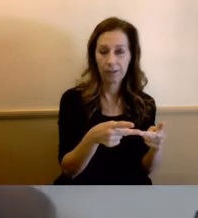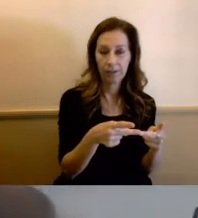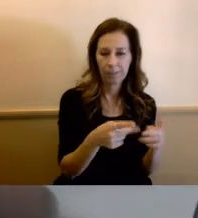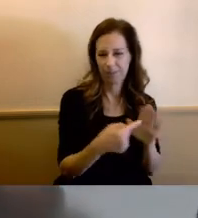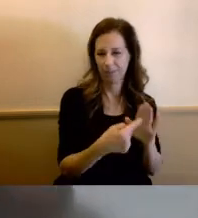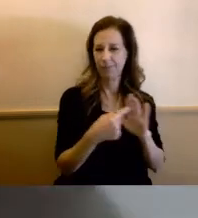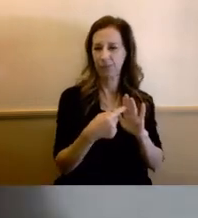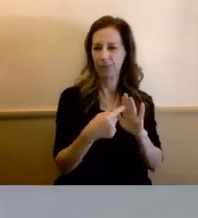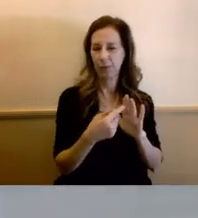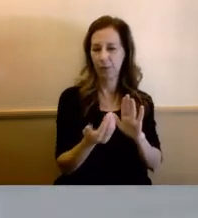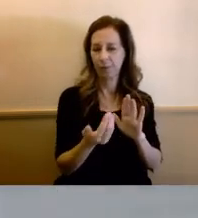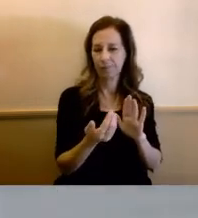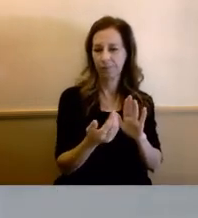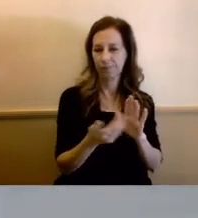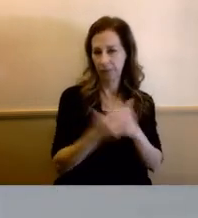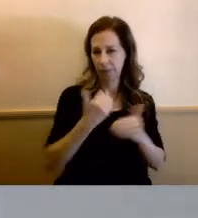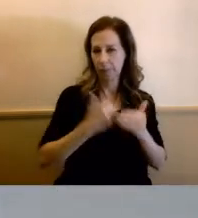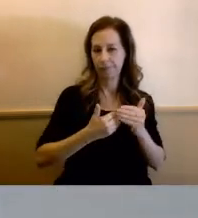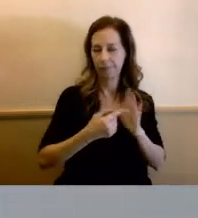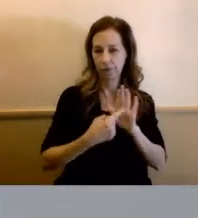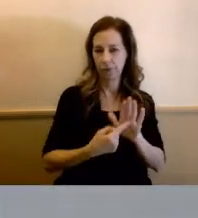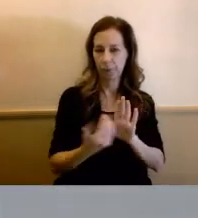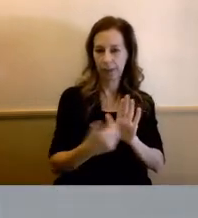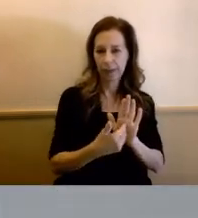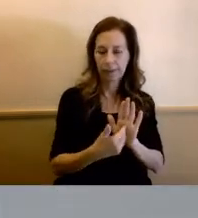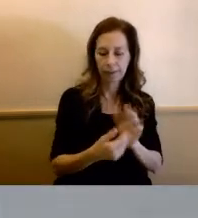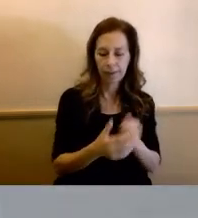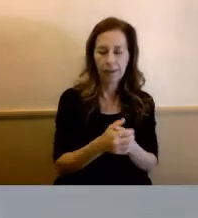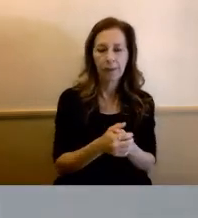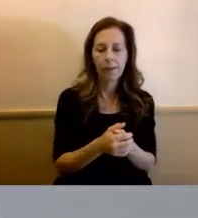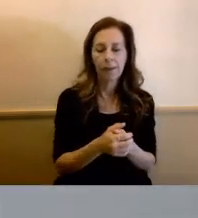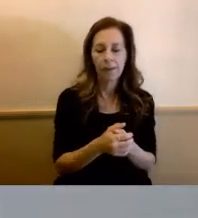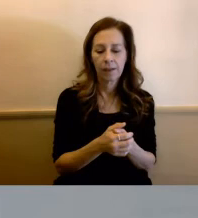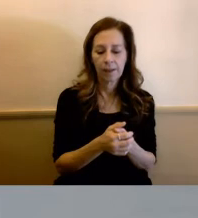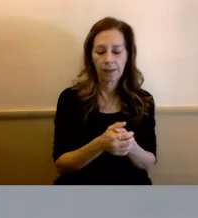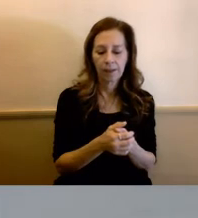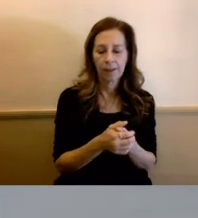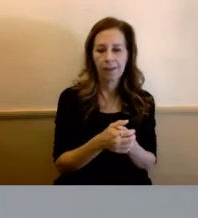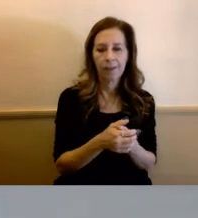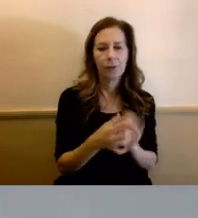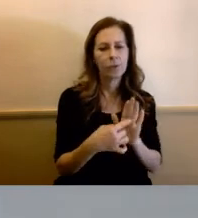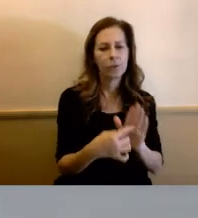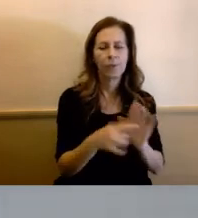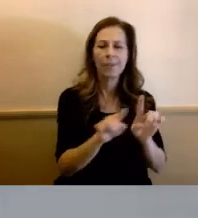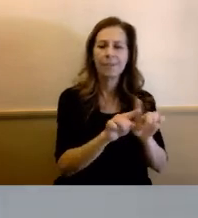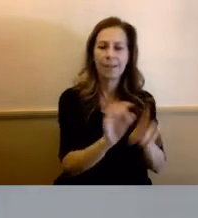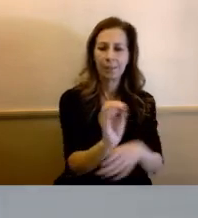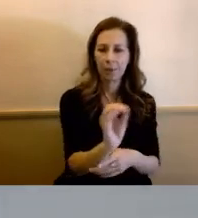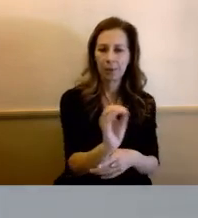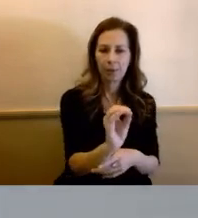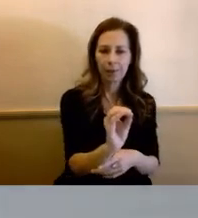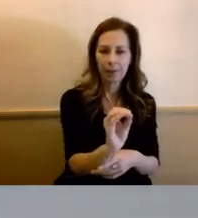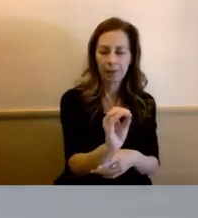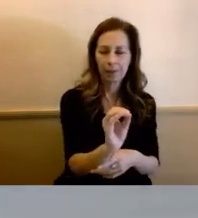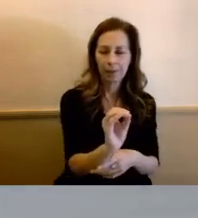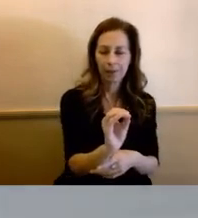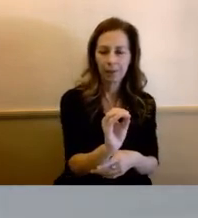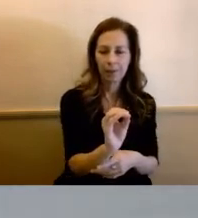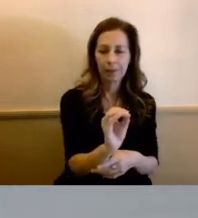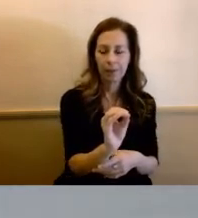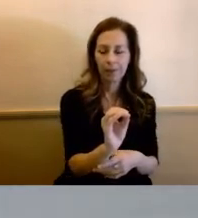one example where they're the same degrees that, you know, according to vertical